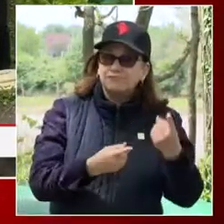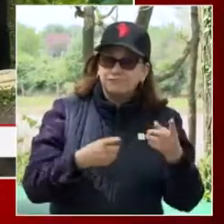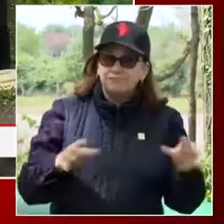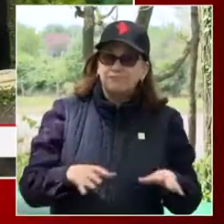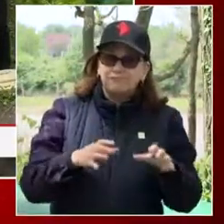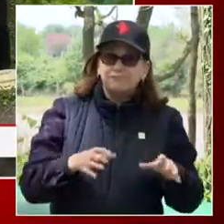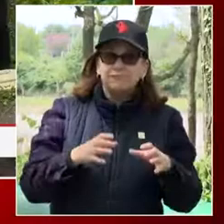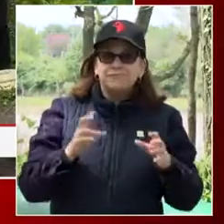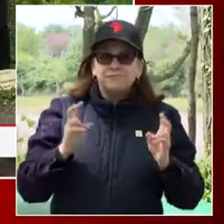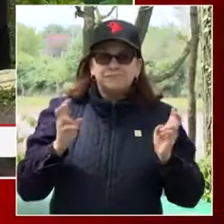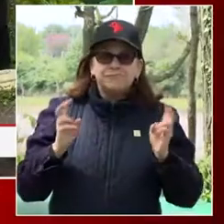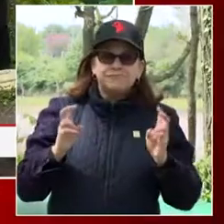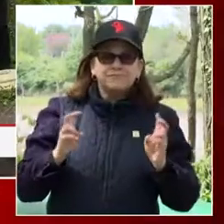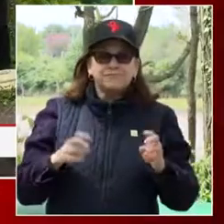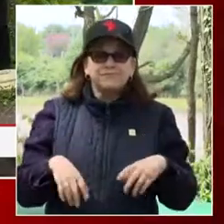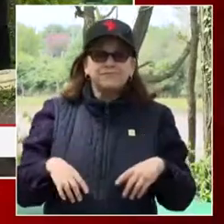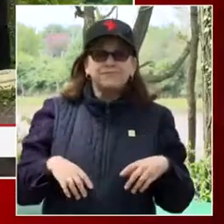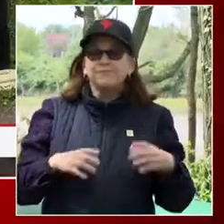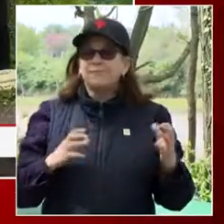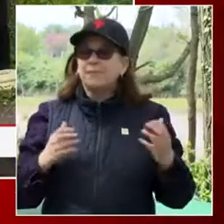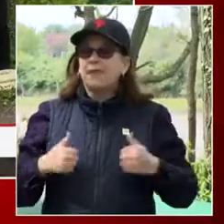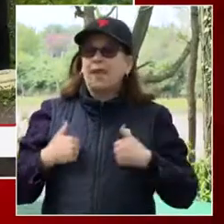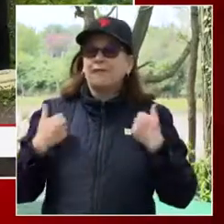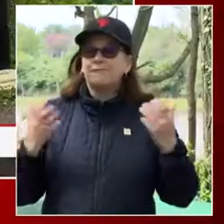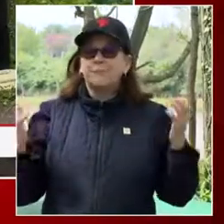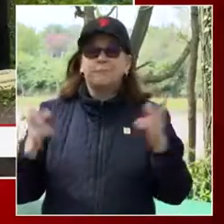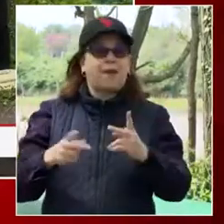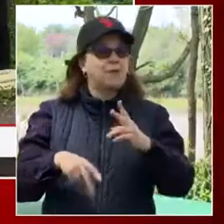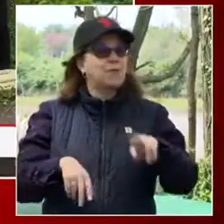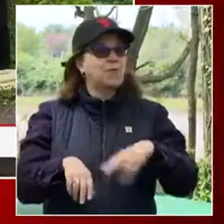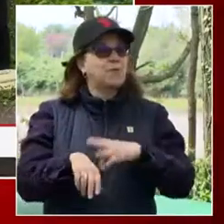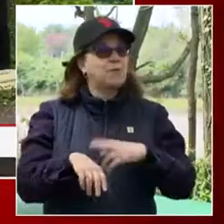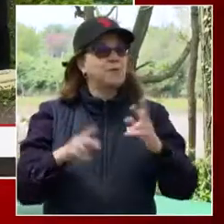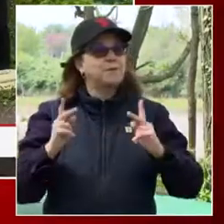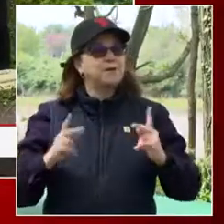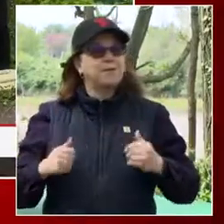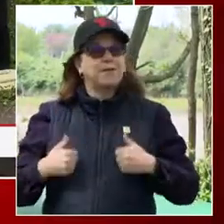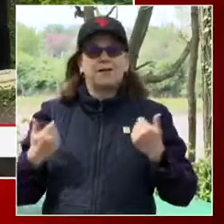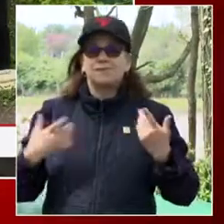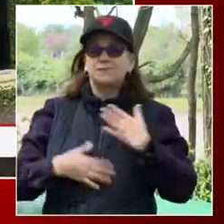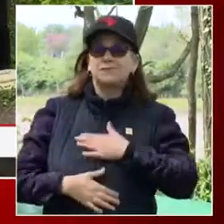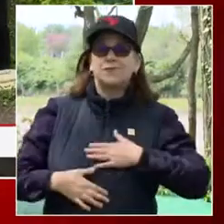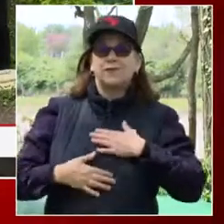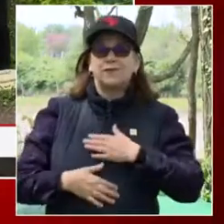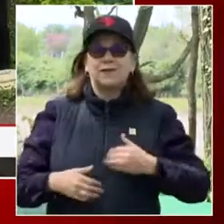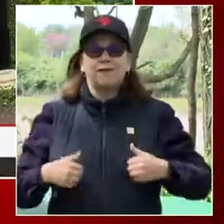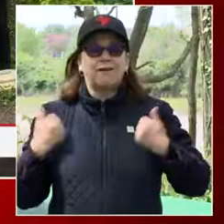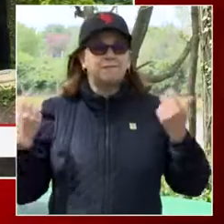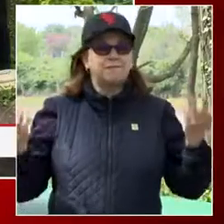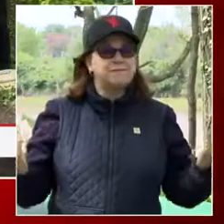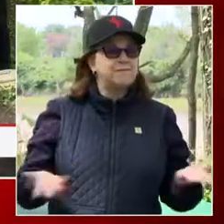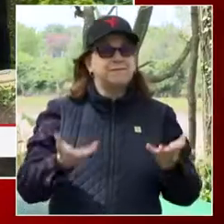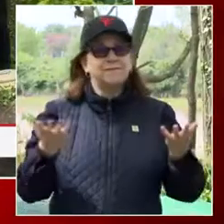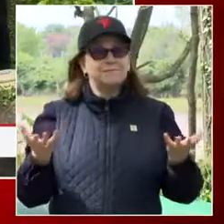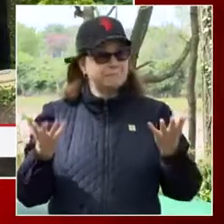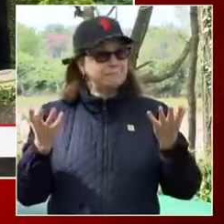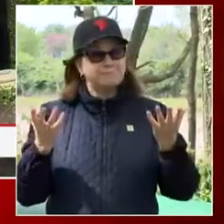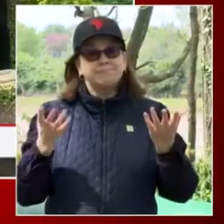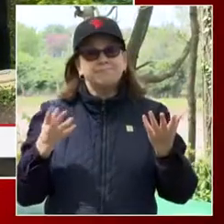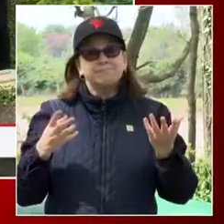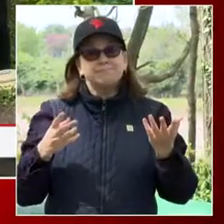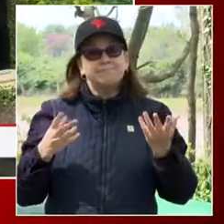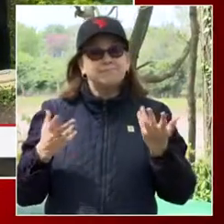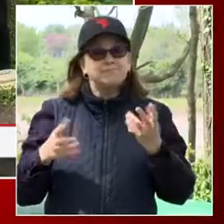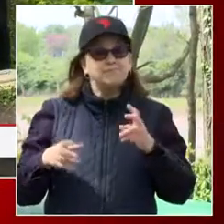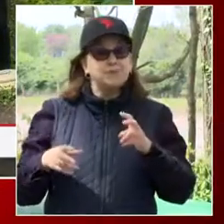ask you, before we ask more about that specifically, in terms of getting people back, whether it's through tourism or whether